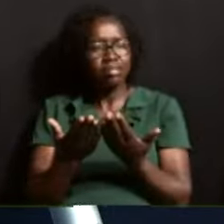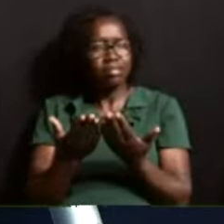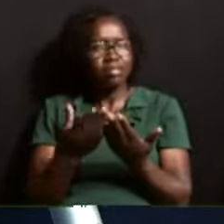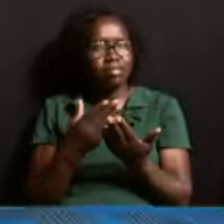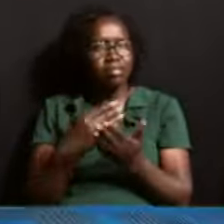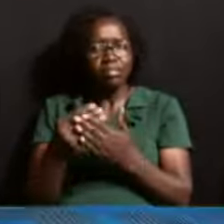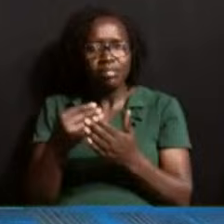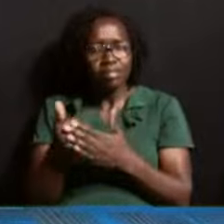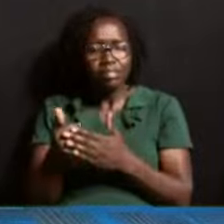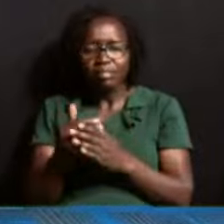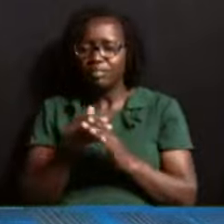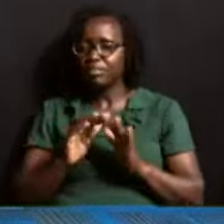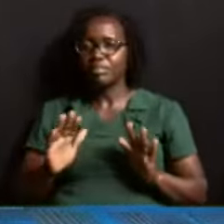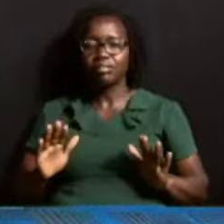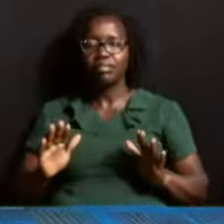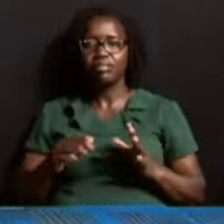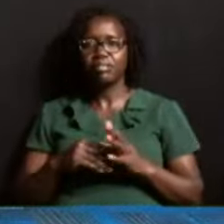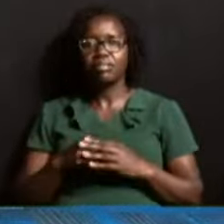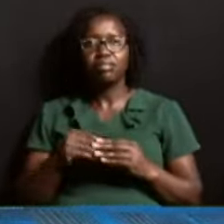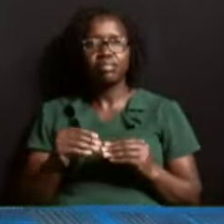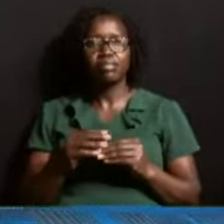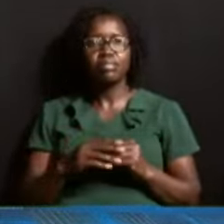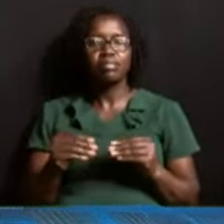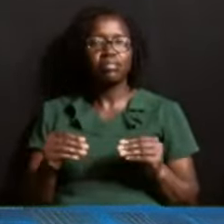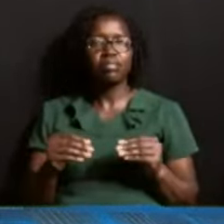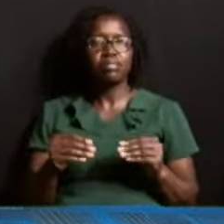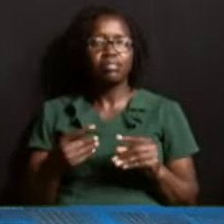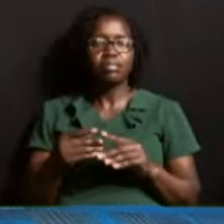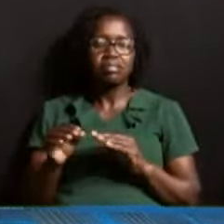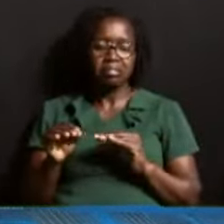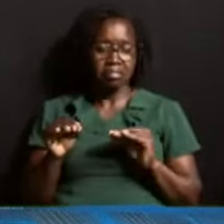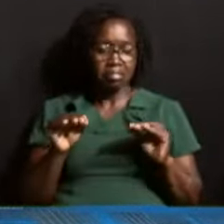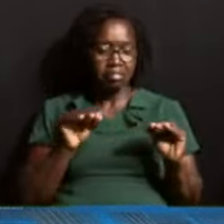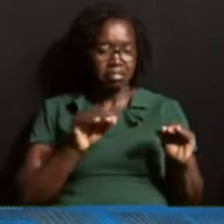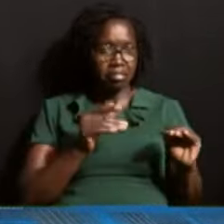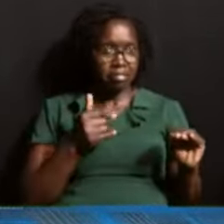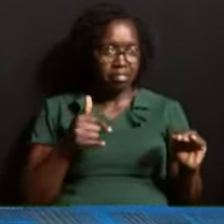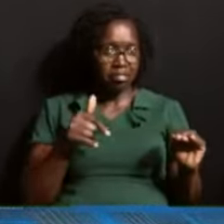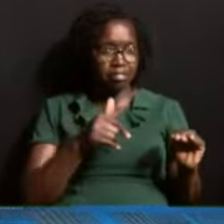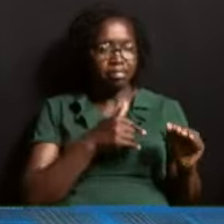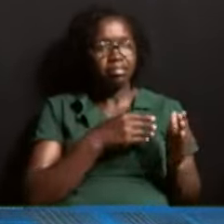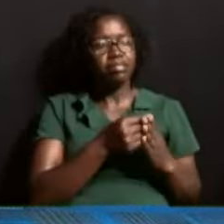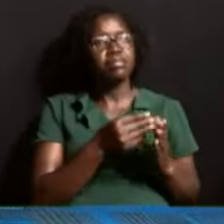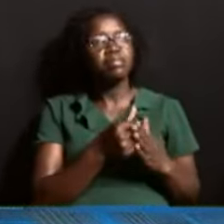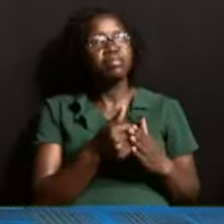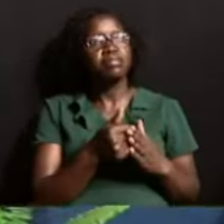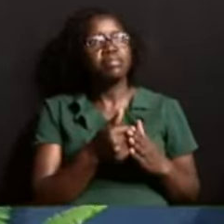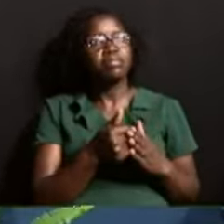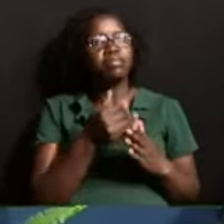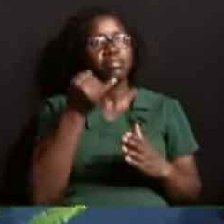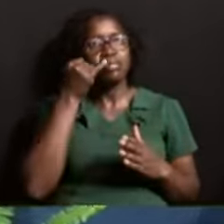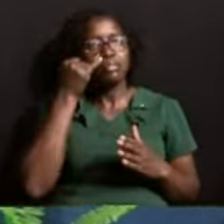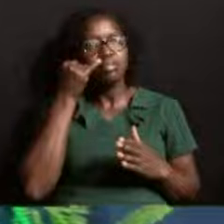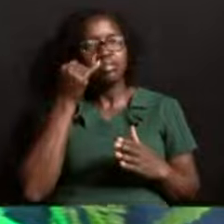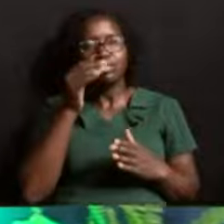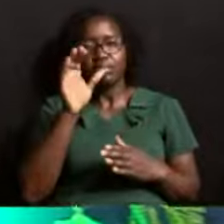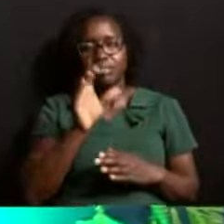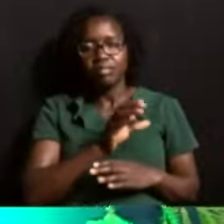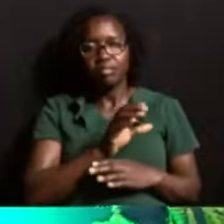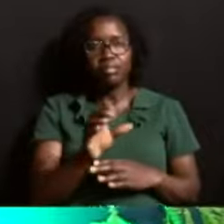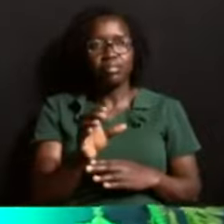money, I am comfortable. But let me put it to us. Money, drugs,